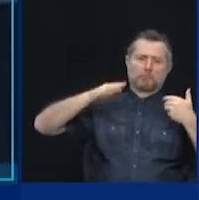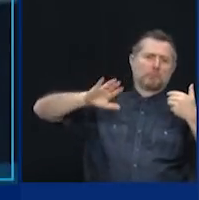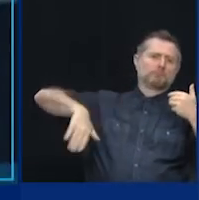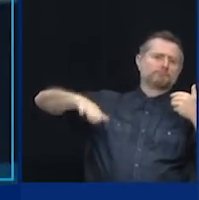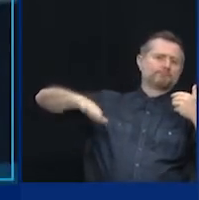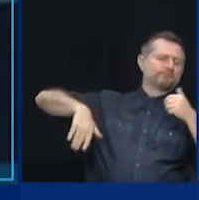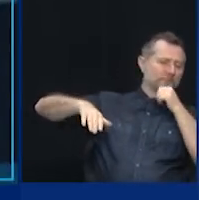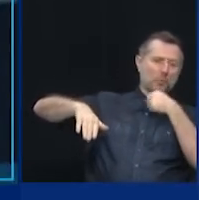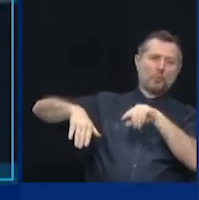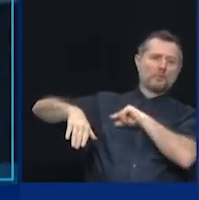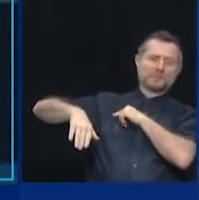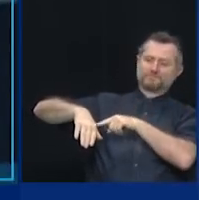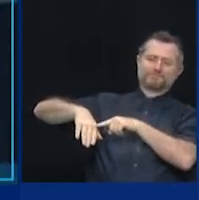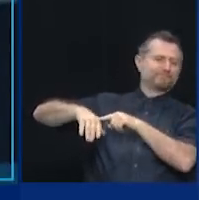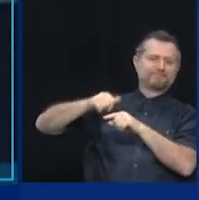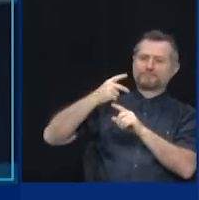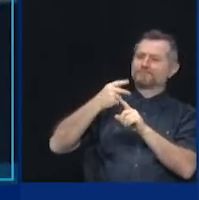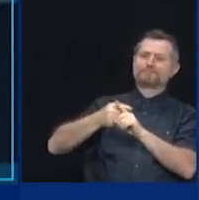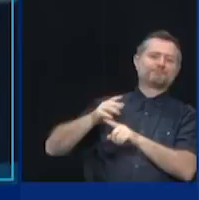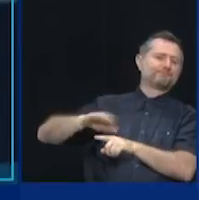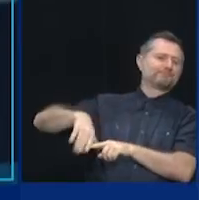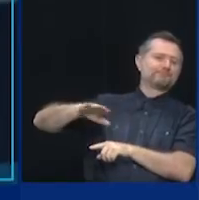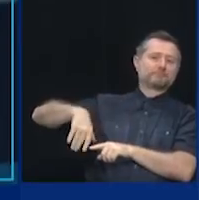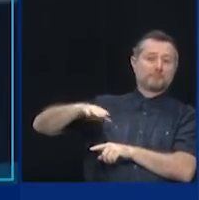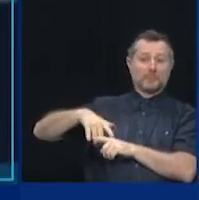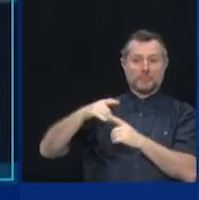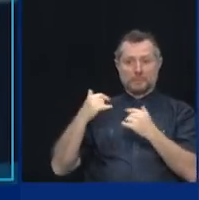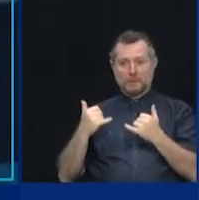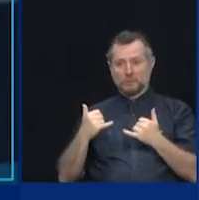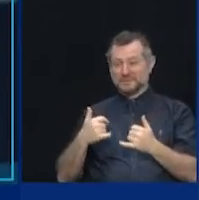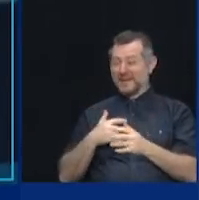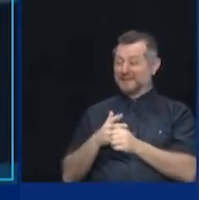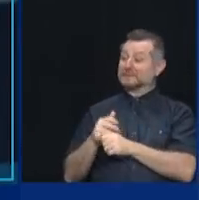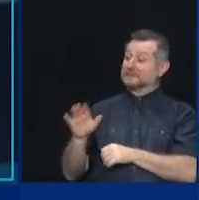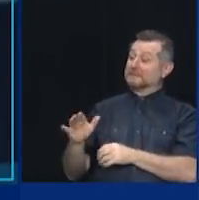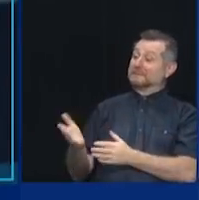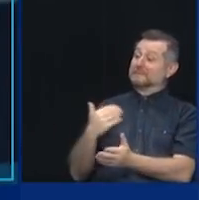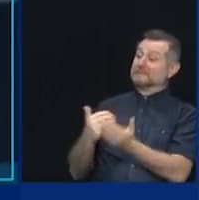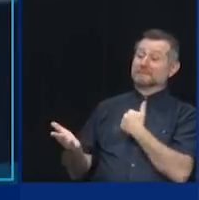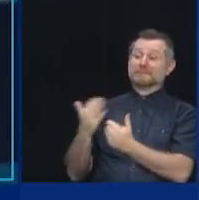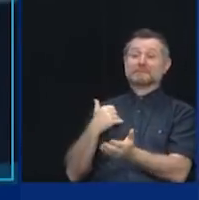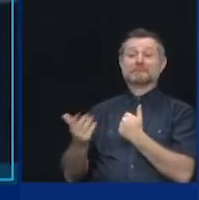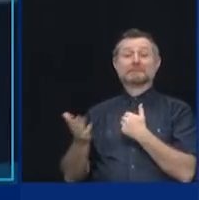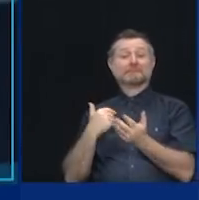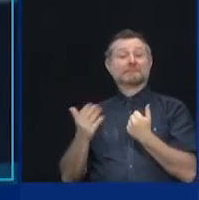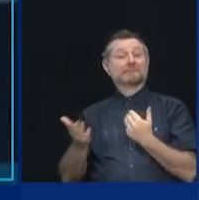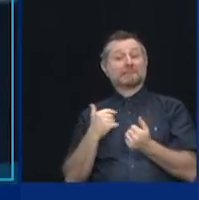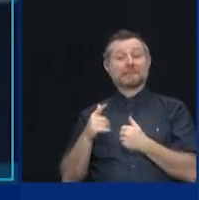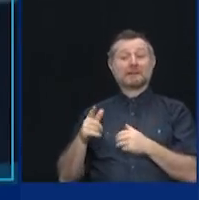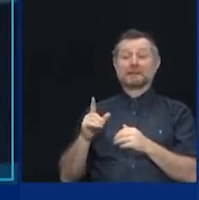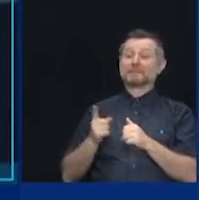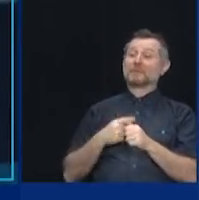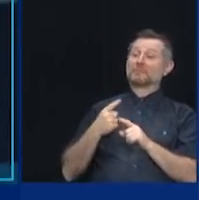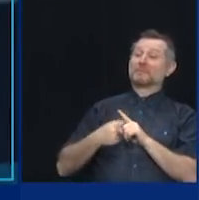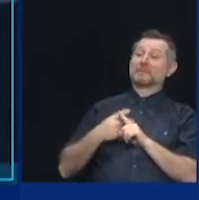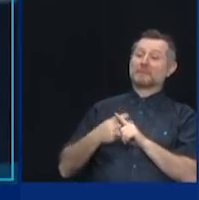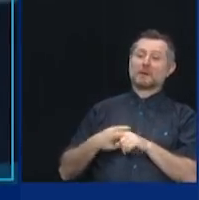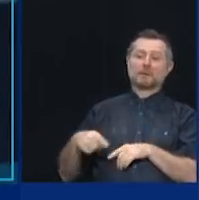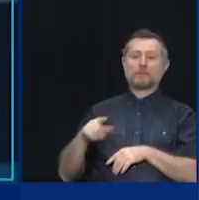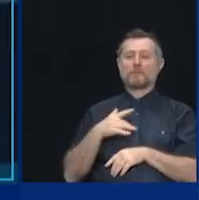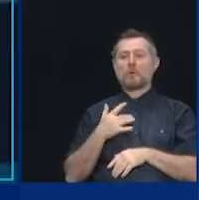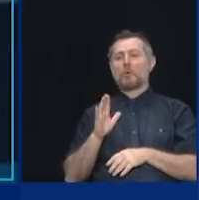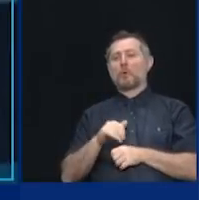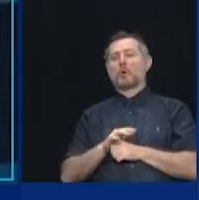now we're trying to catch up and say to the young people, I know you didn't think initially this was your problem, but it is now